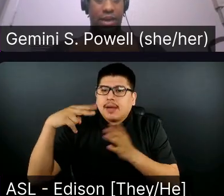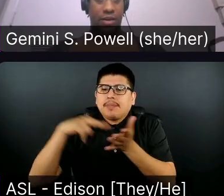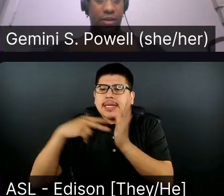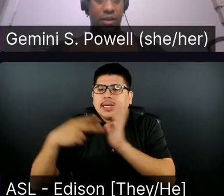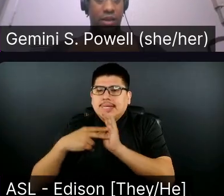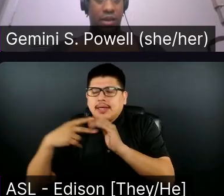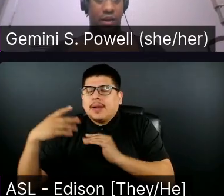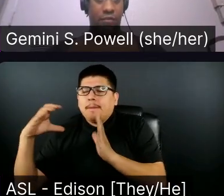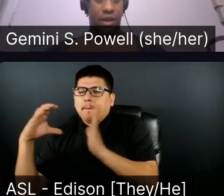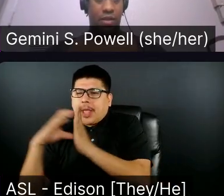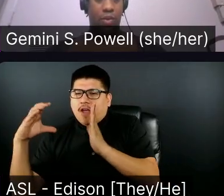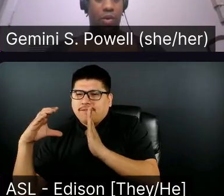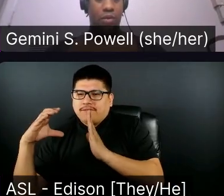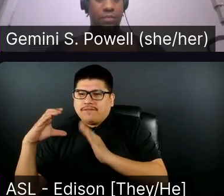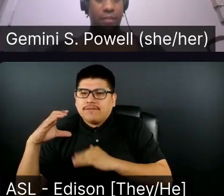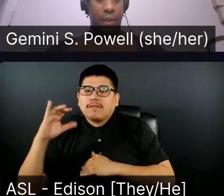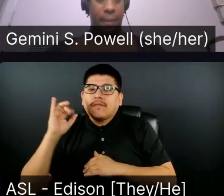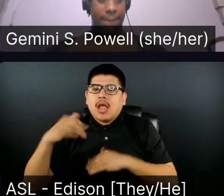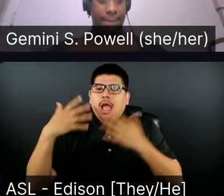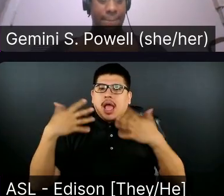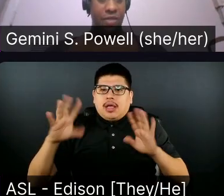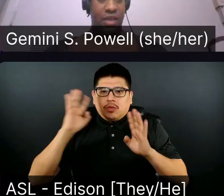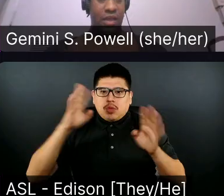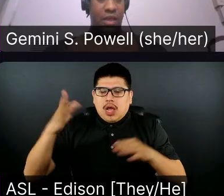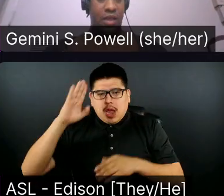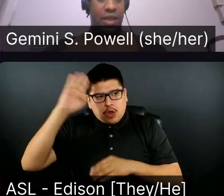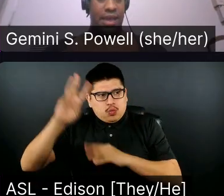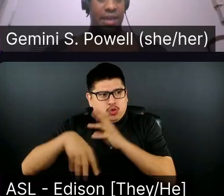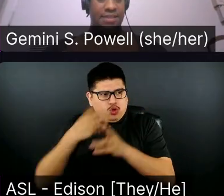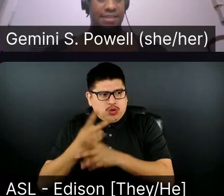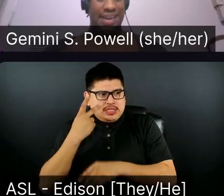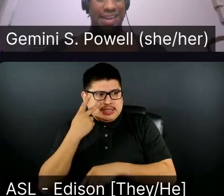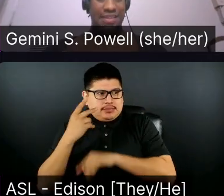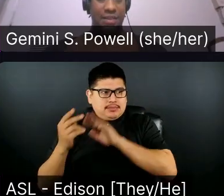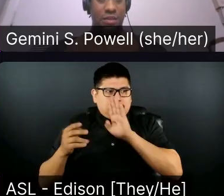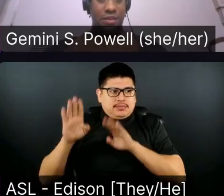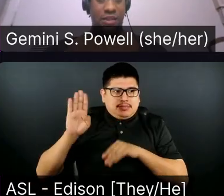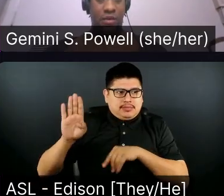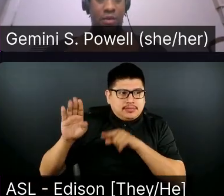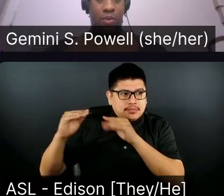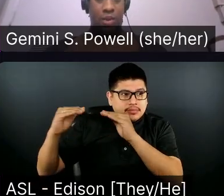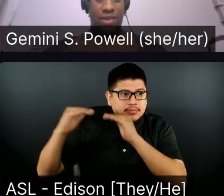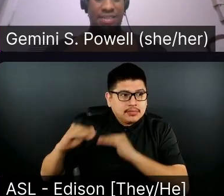we created here for Hello World. It is set at